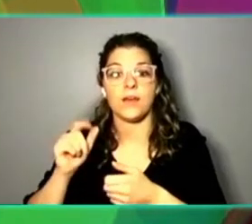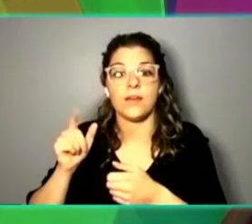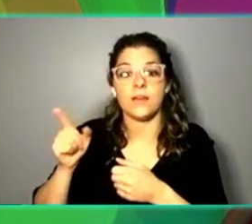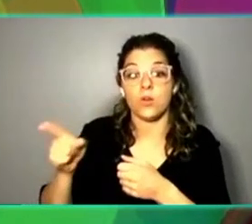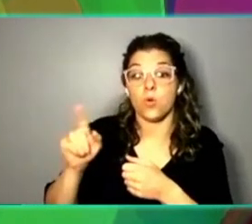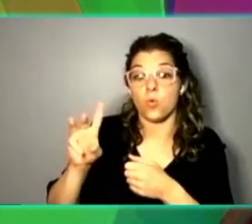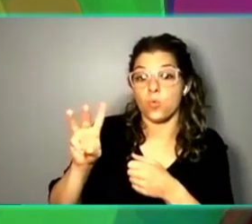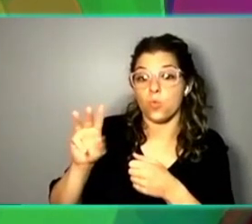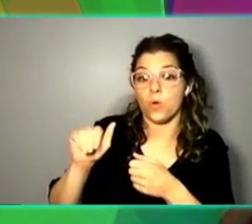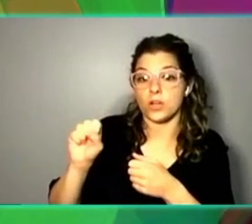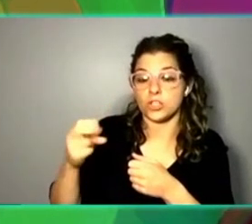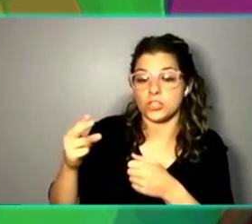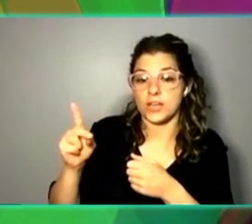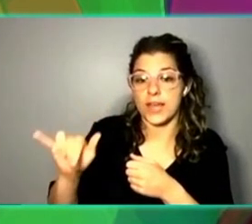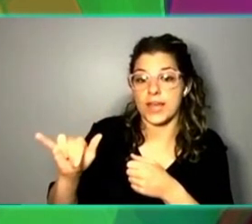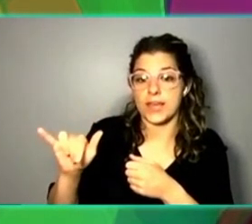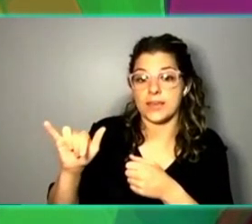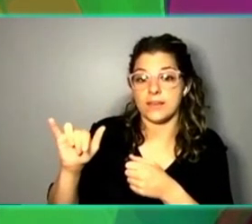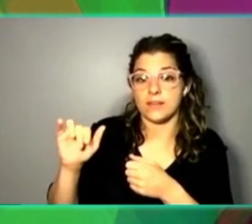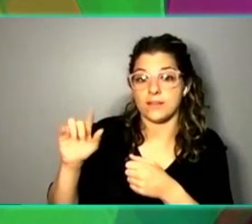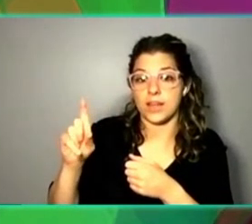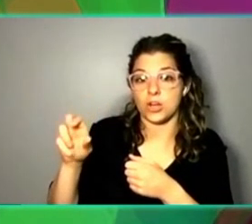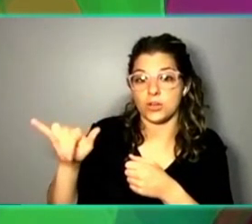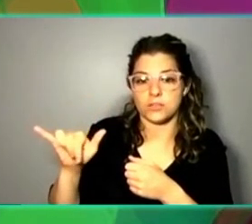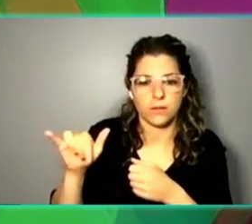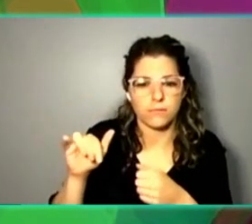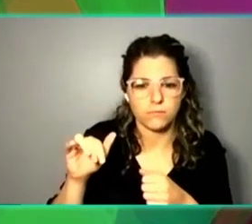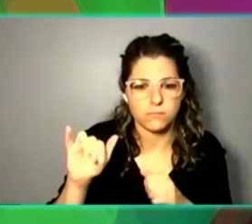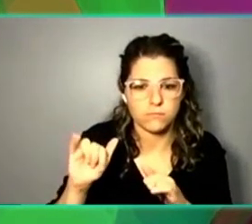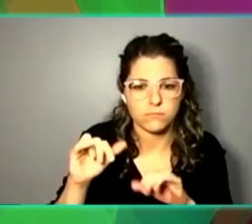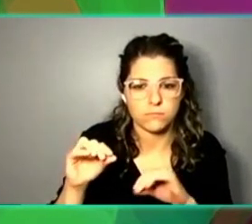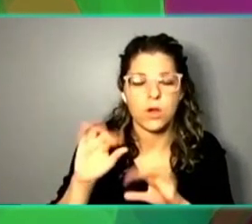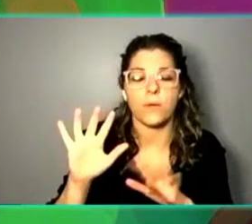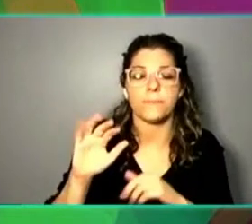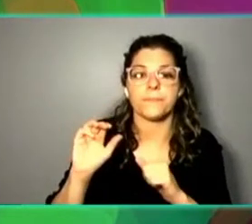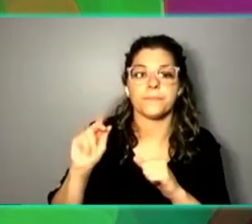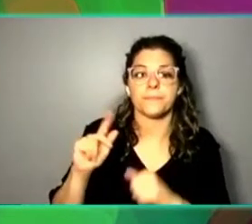came to Wash Day Diaries, I'm like, okay, oh, am I not? Okay.